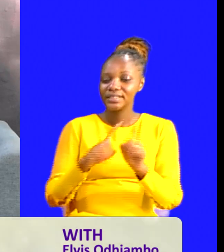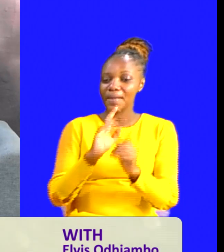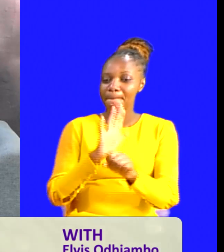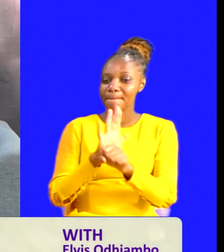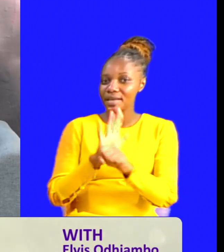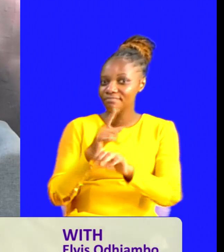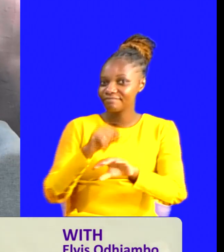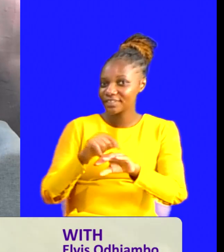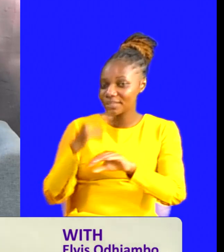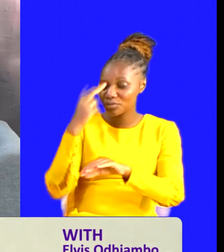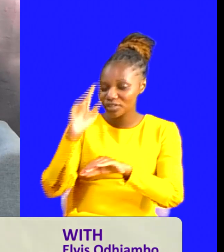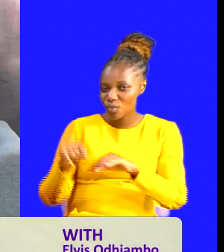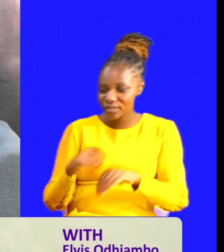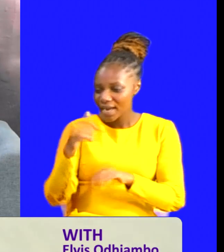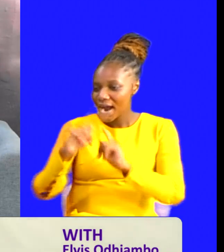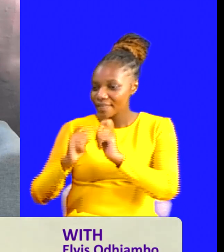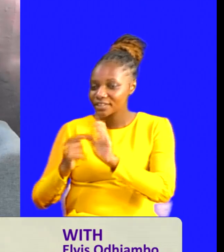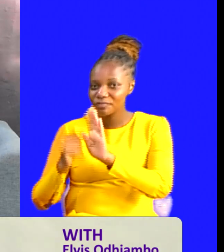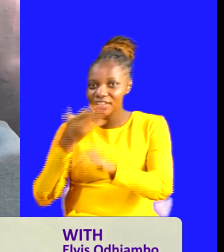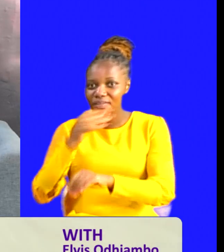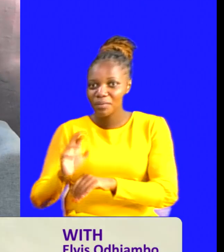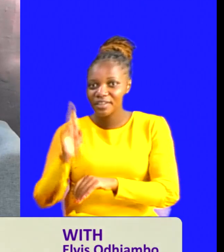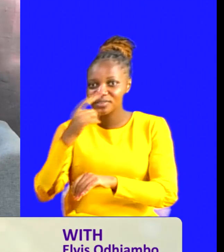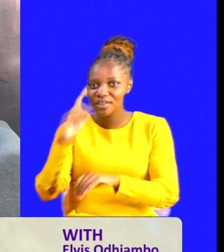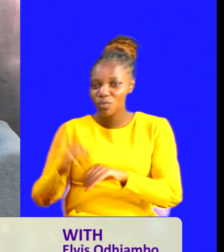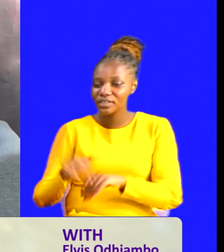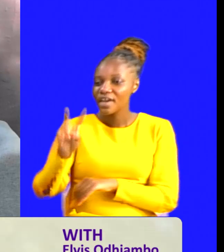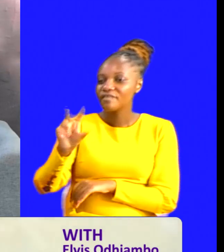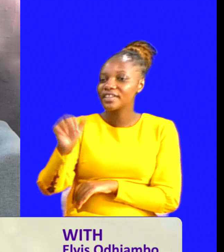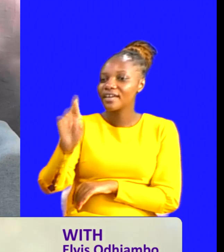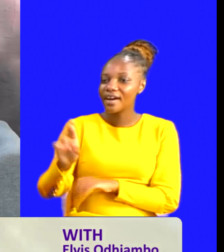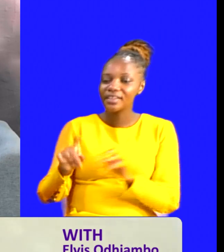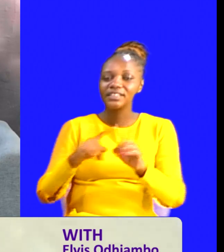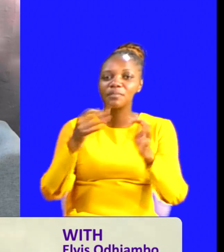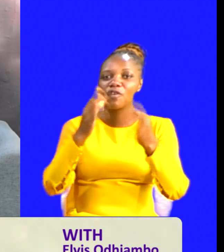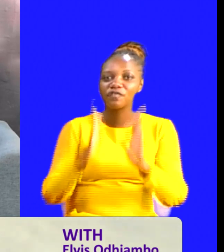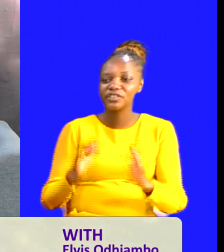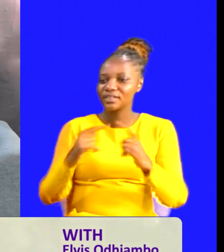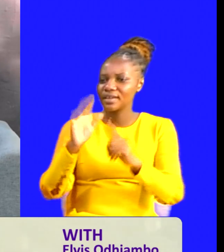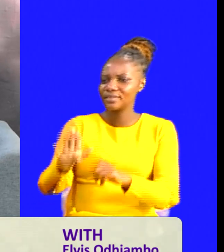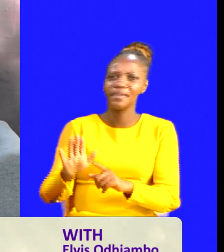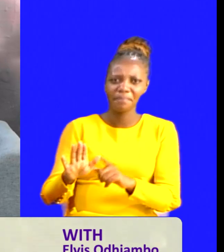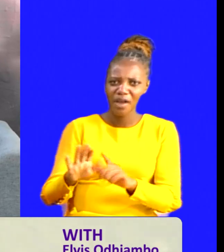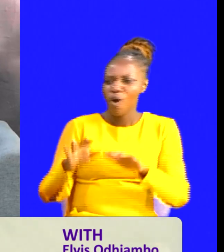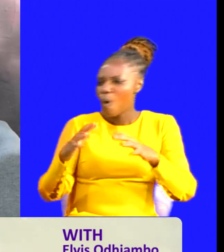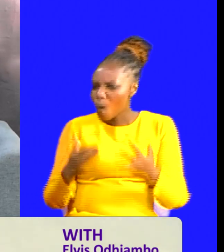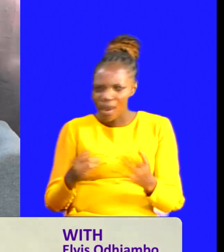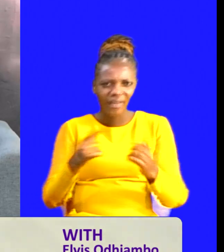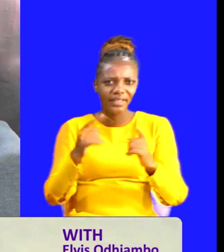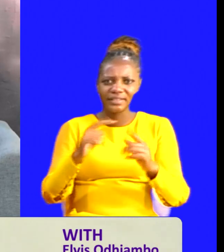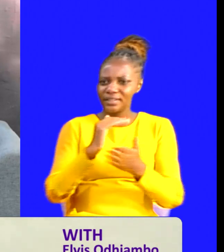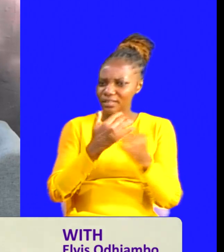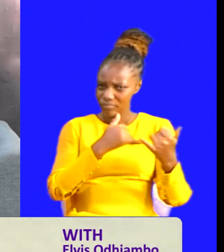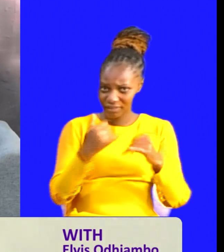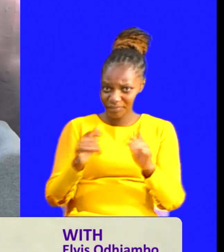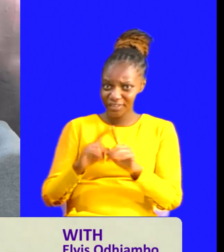seen that other teams like Manchester United is saying that the VAR and the officials are not against them most of the games. Right about